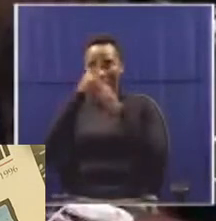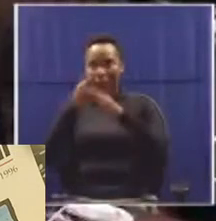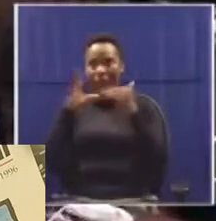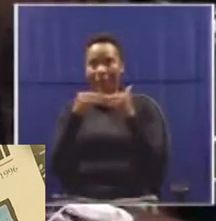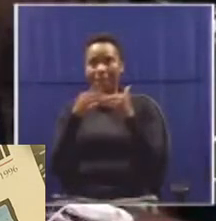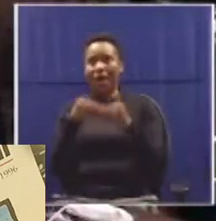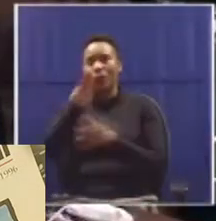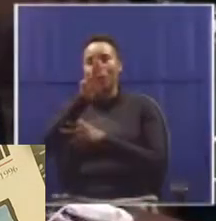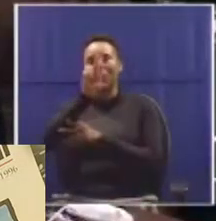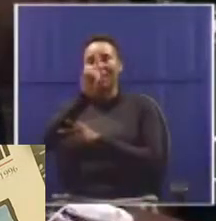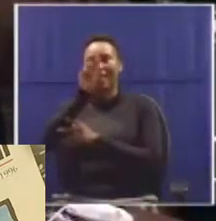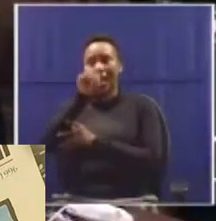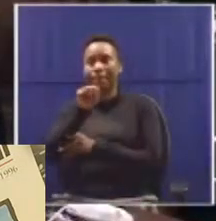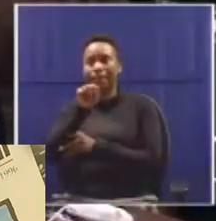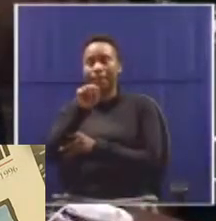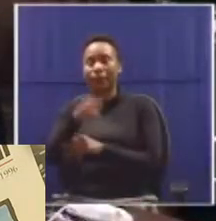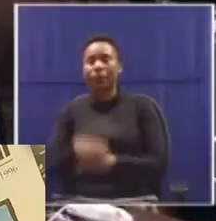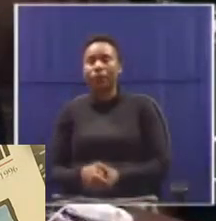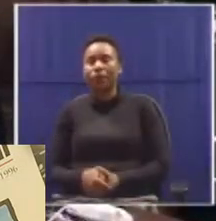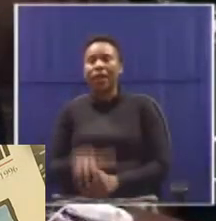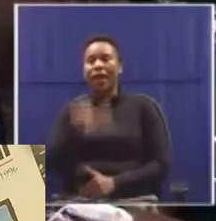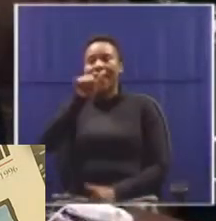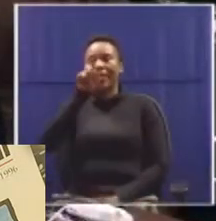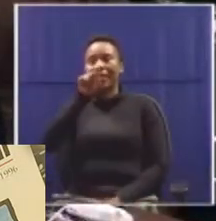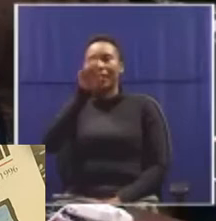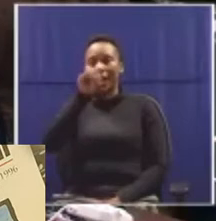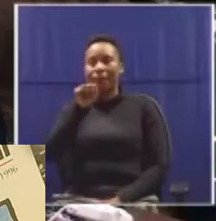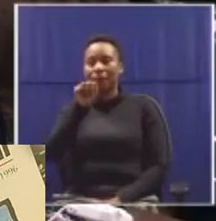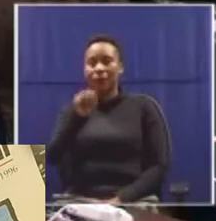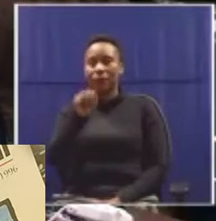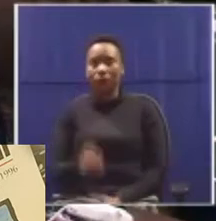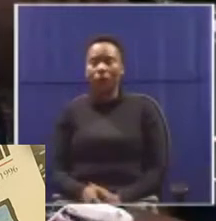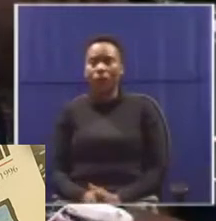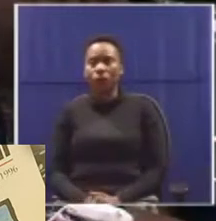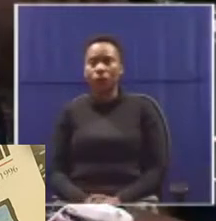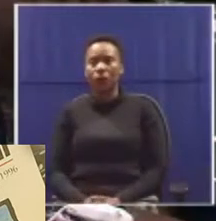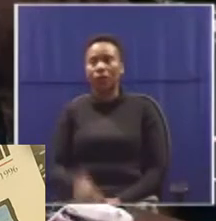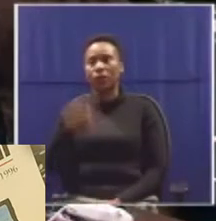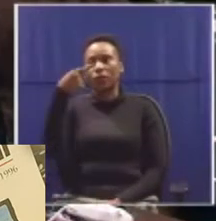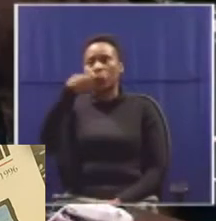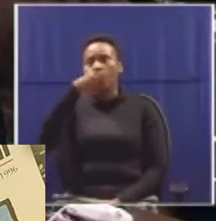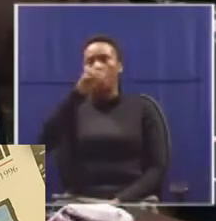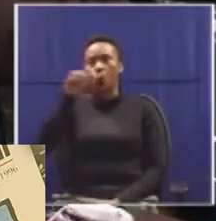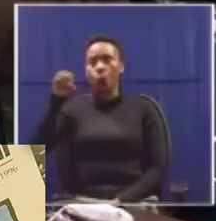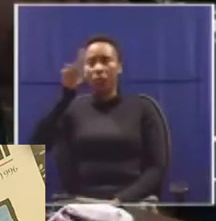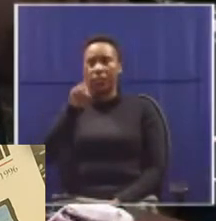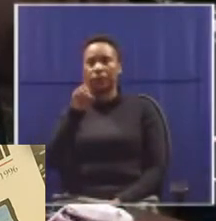the udm the ATM good